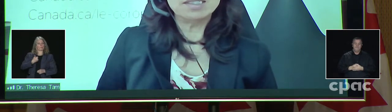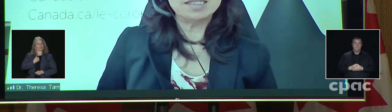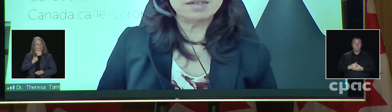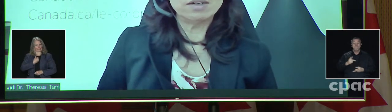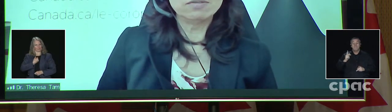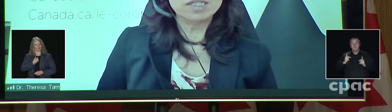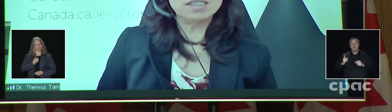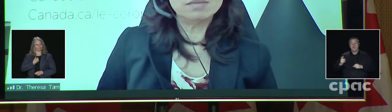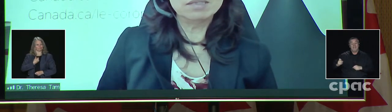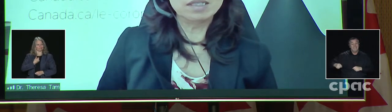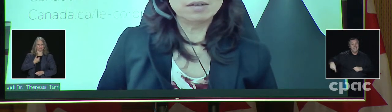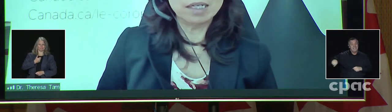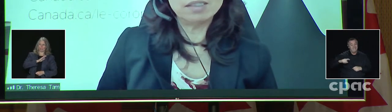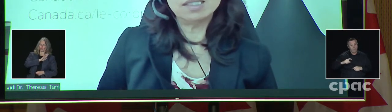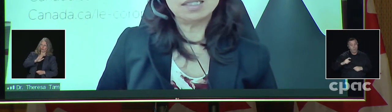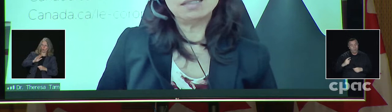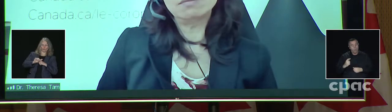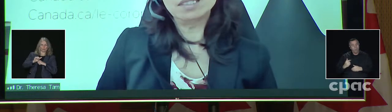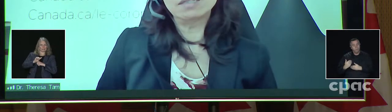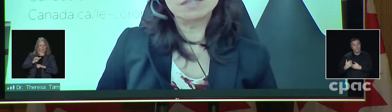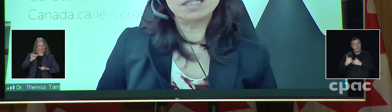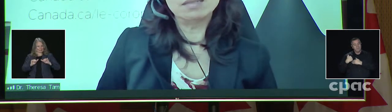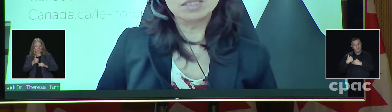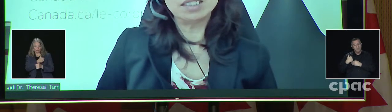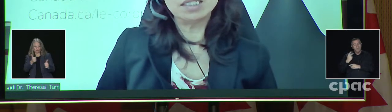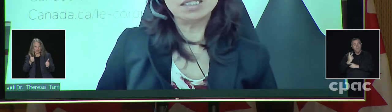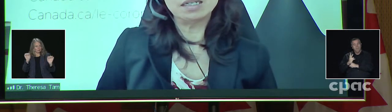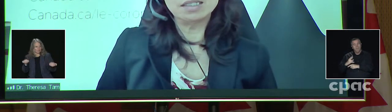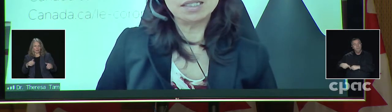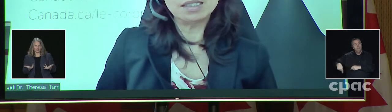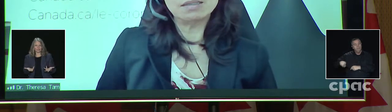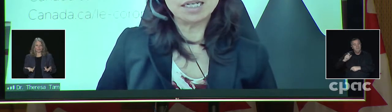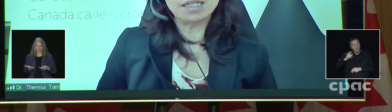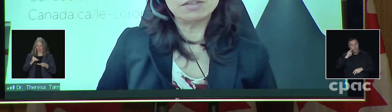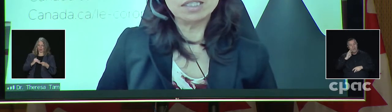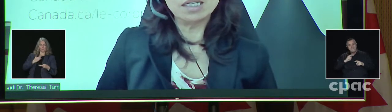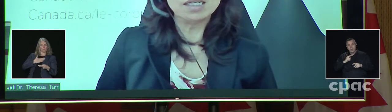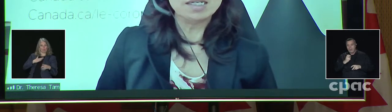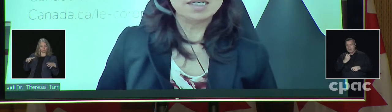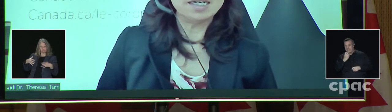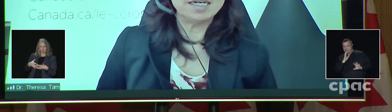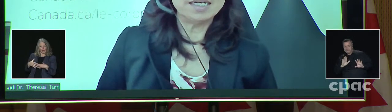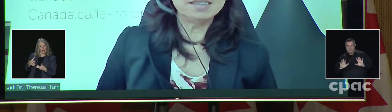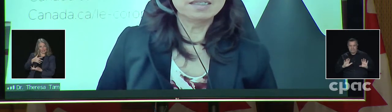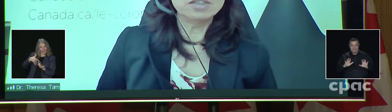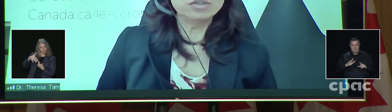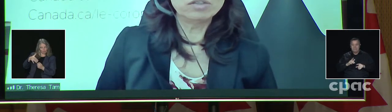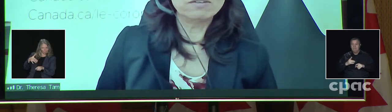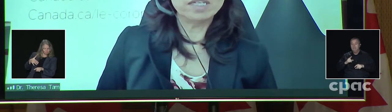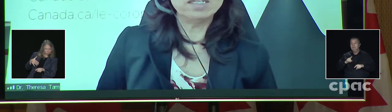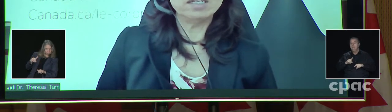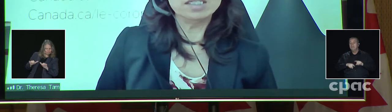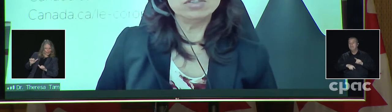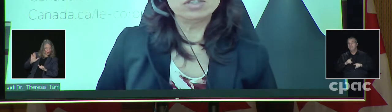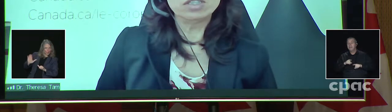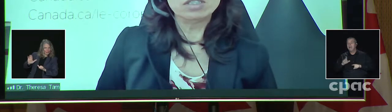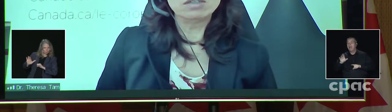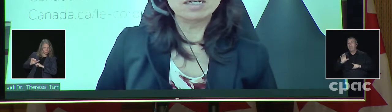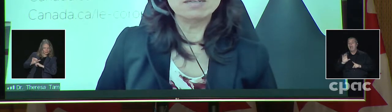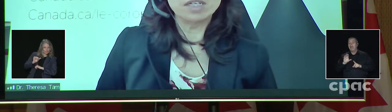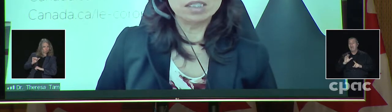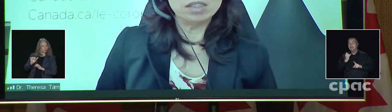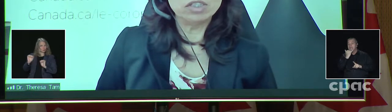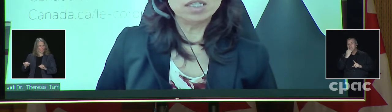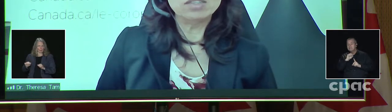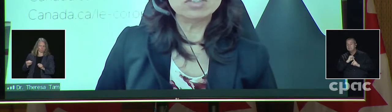how to assess our own risk. We know how to assess the risk of a particular contact or gathering, and use all of that knowledge to